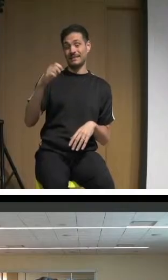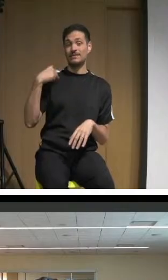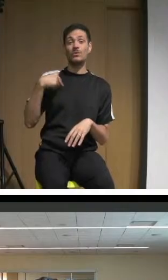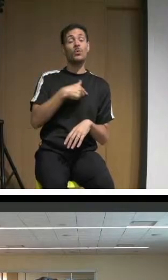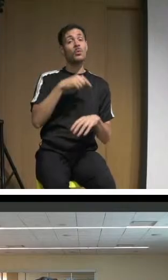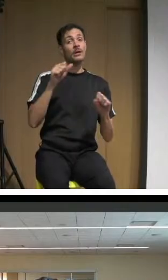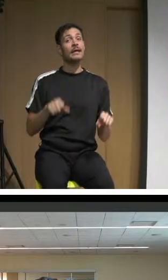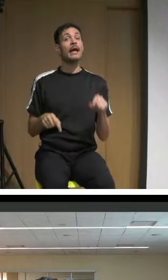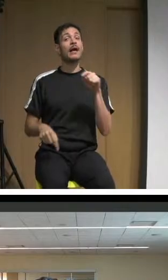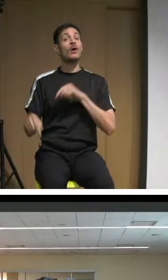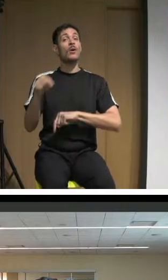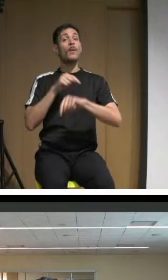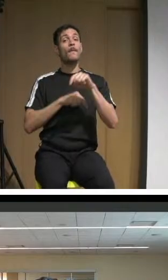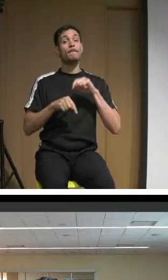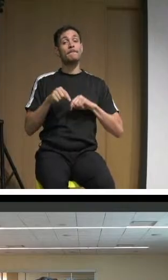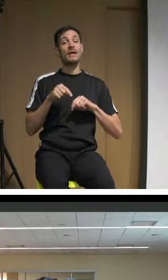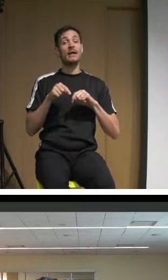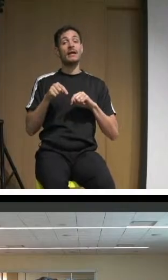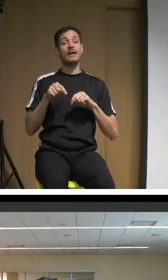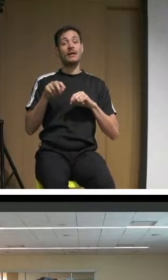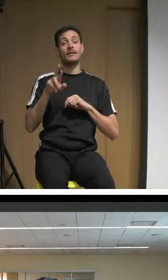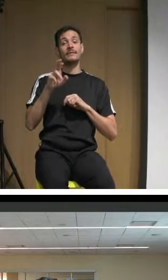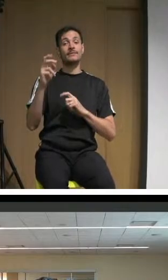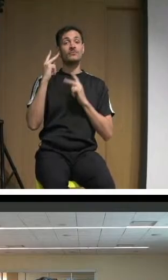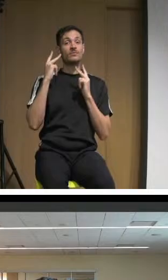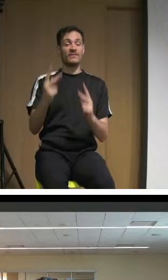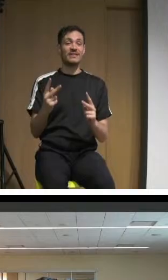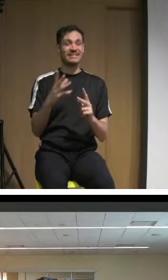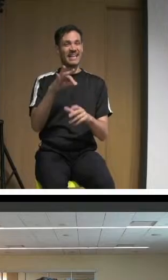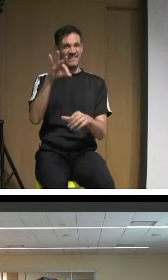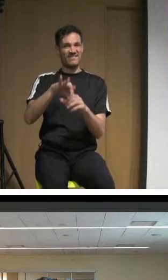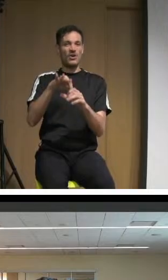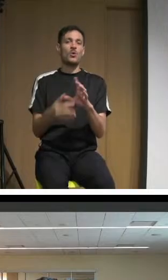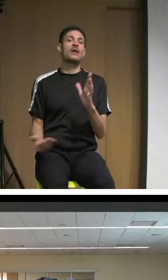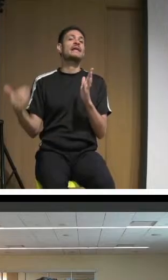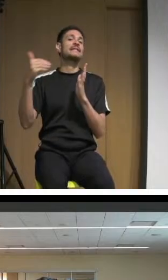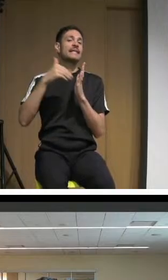back and revisit and then vote on that again, if need be.